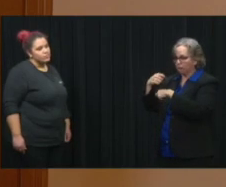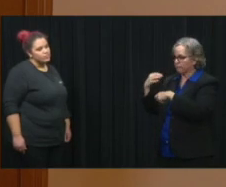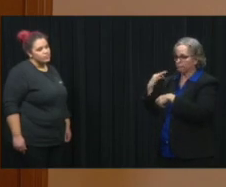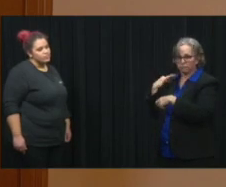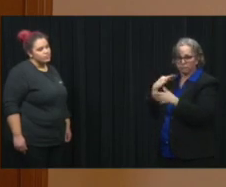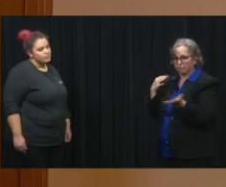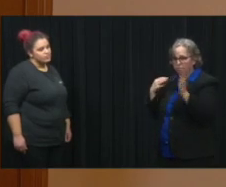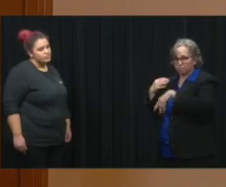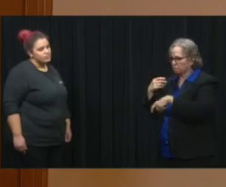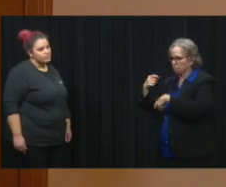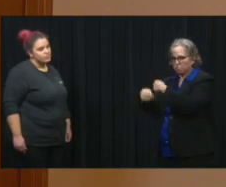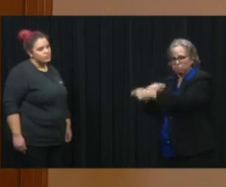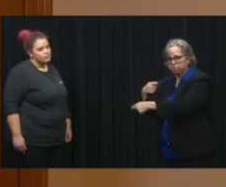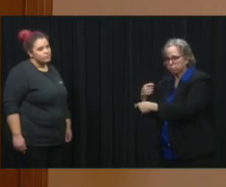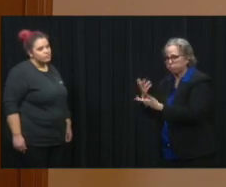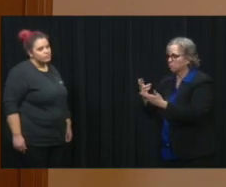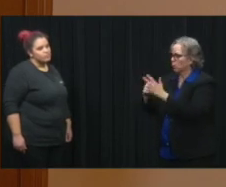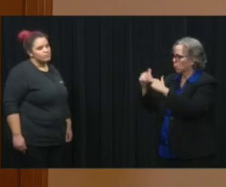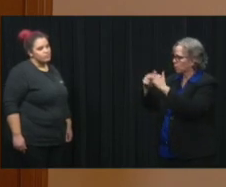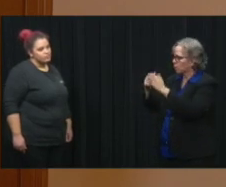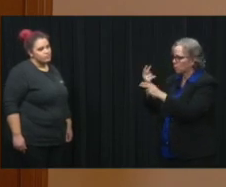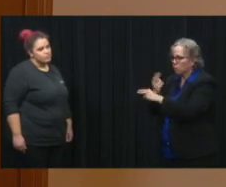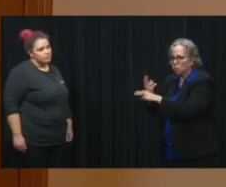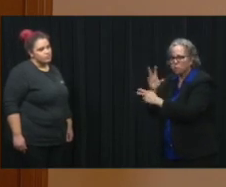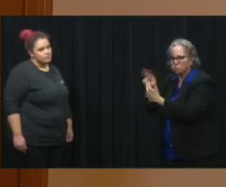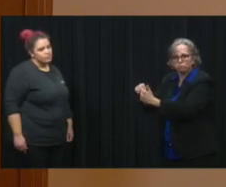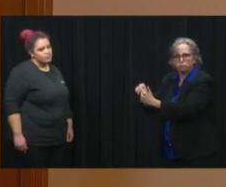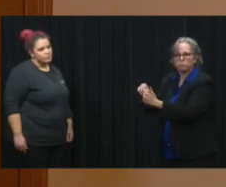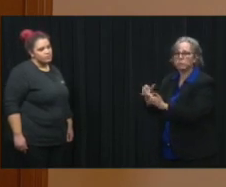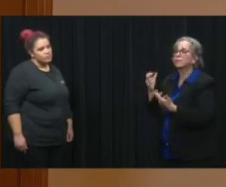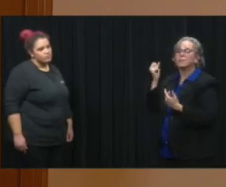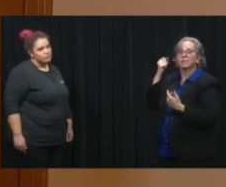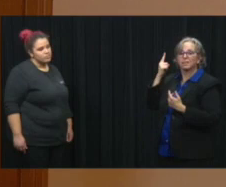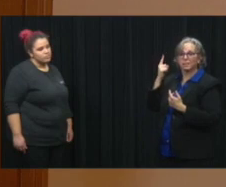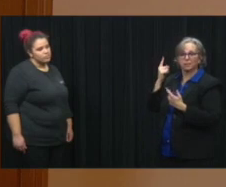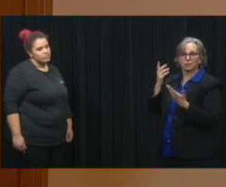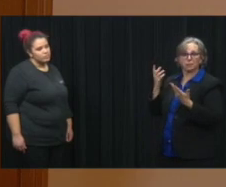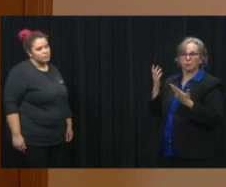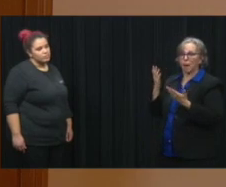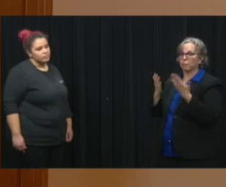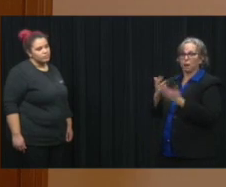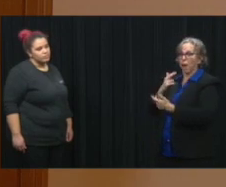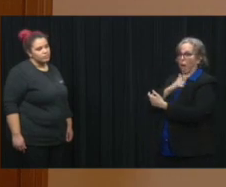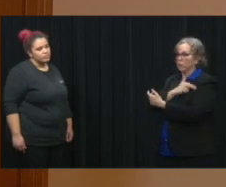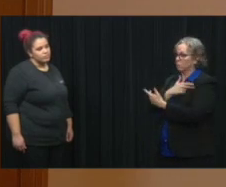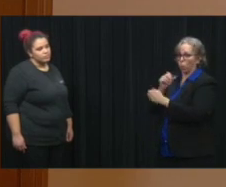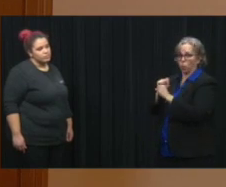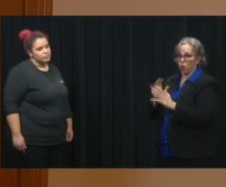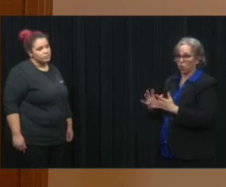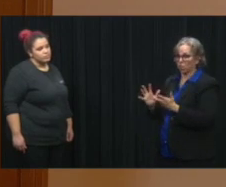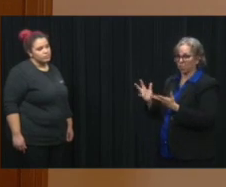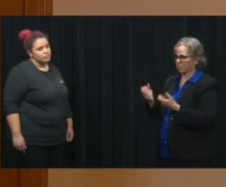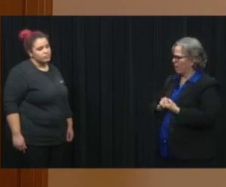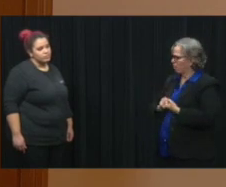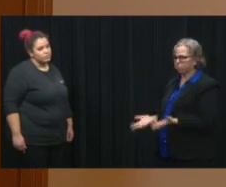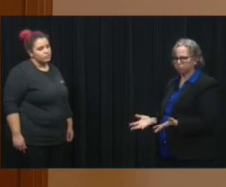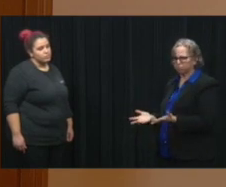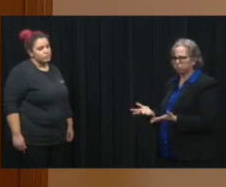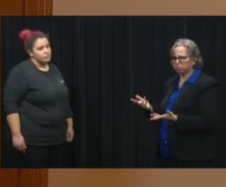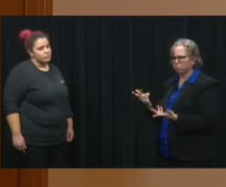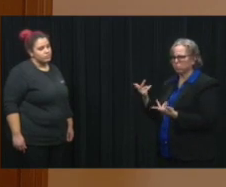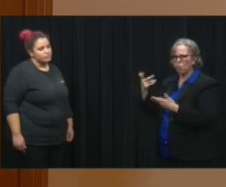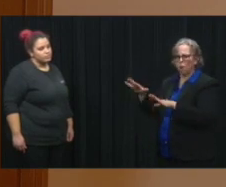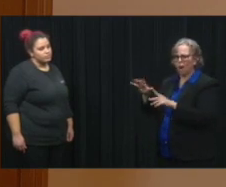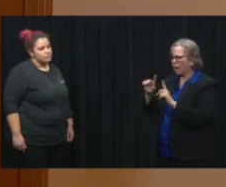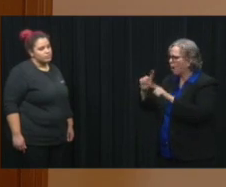And part of the solution will be hospital workers who are fatigued and tired but might not want to go home and expose their family to what they're